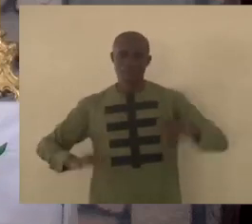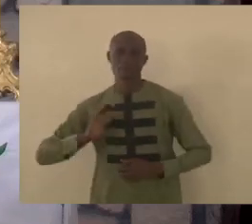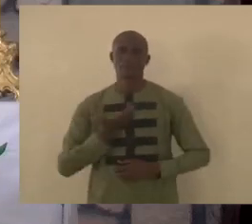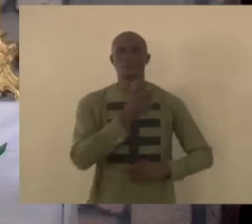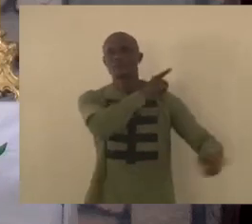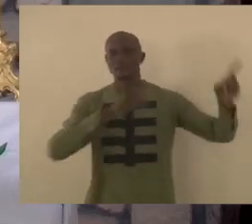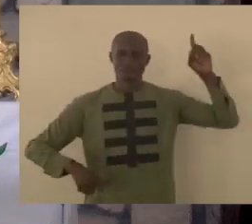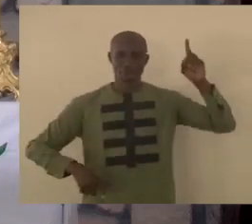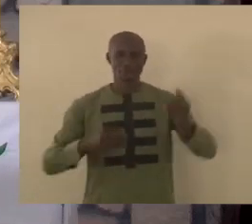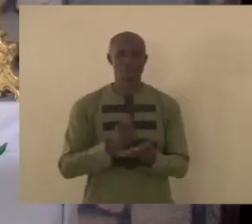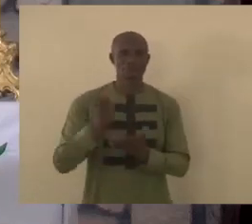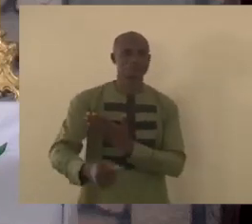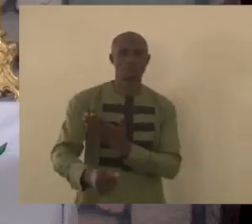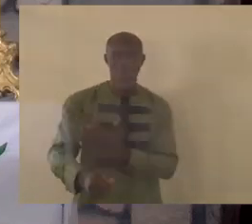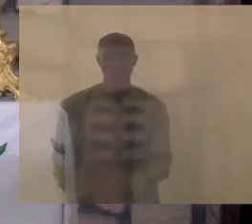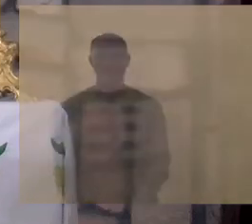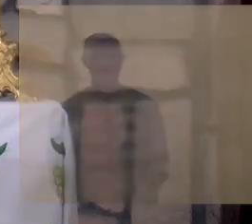Christ our Lord.